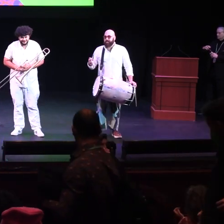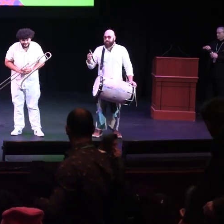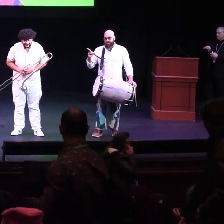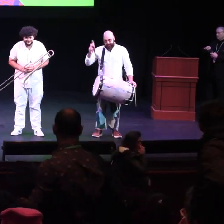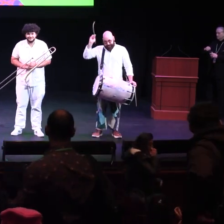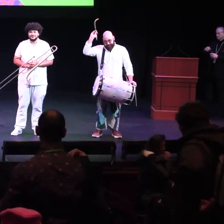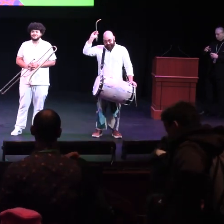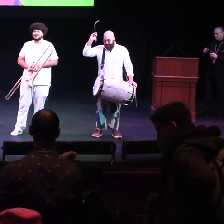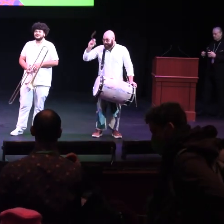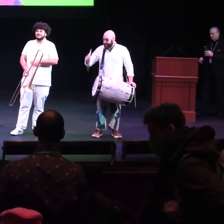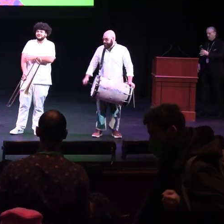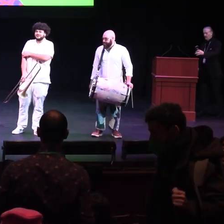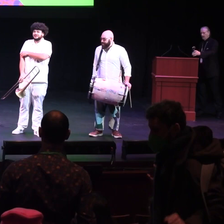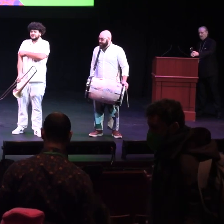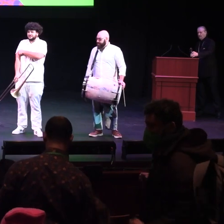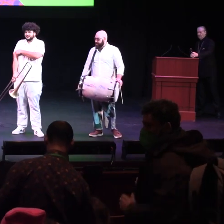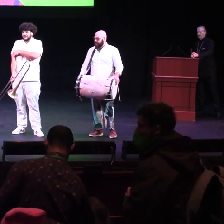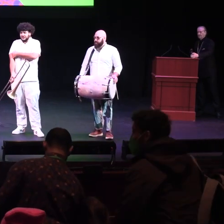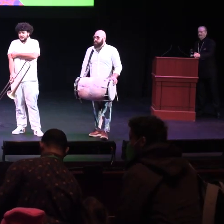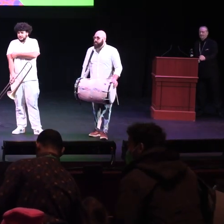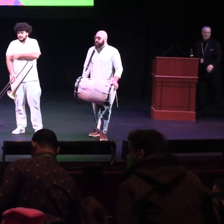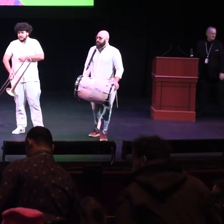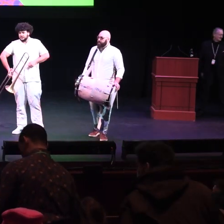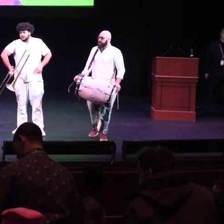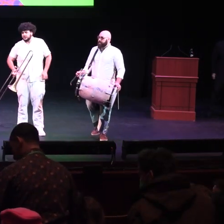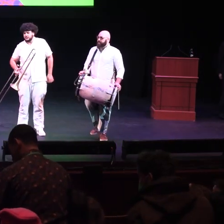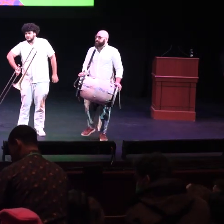Armando, Almog. My name is Sonny.